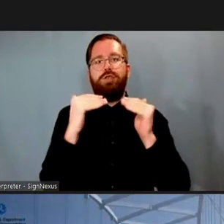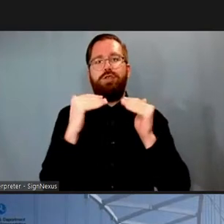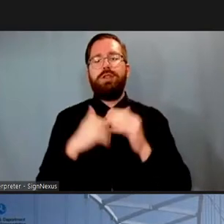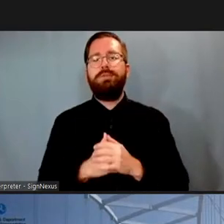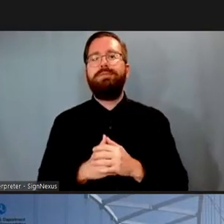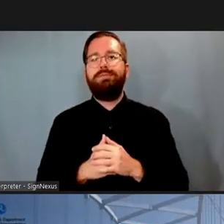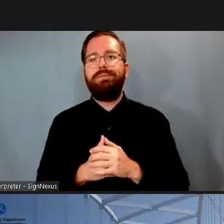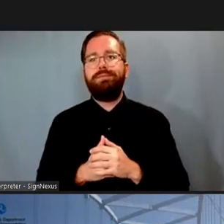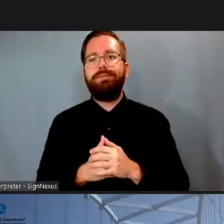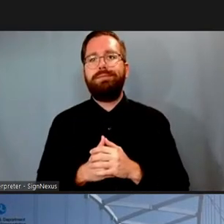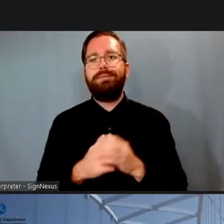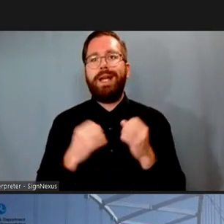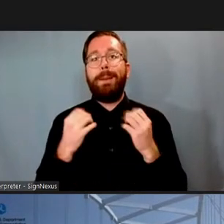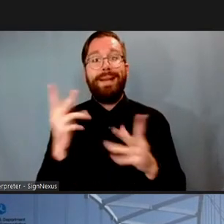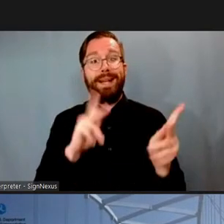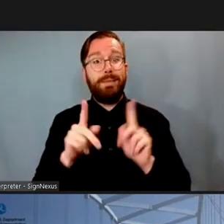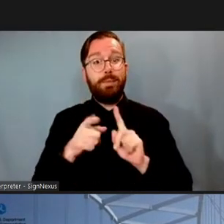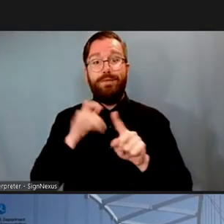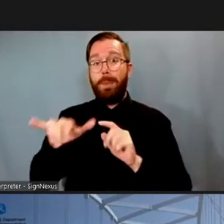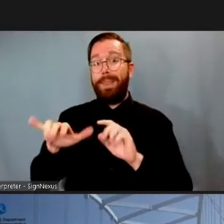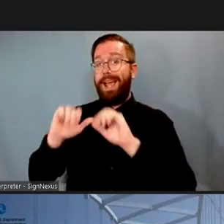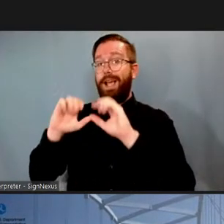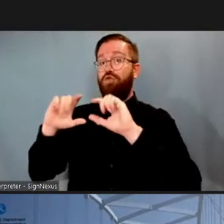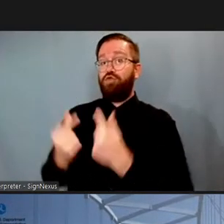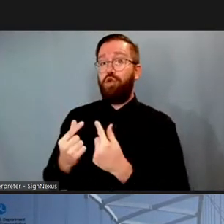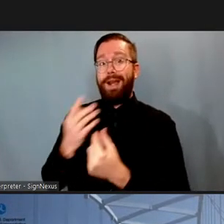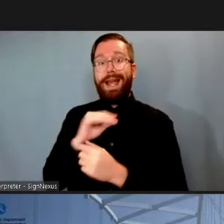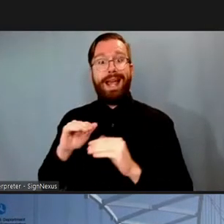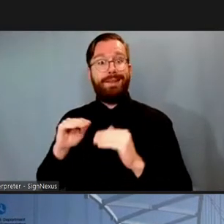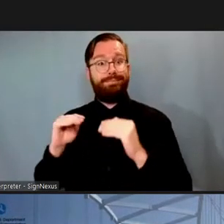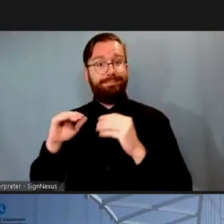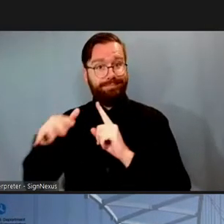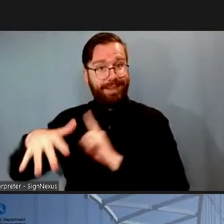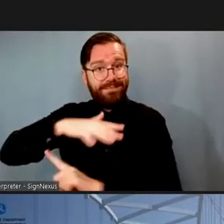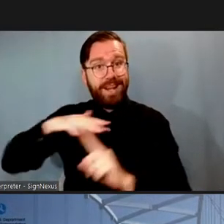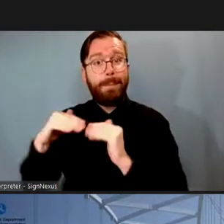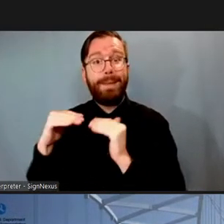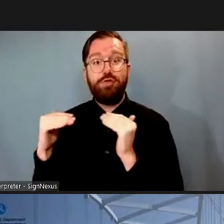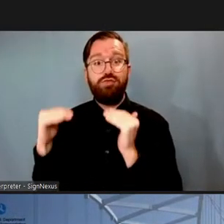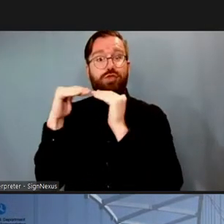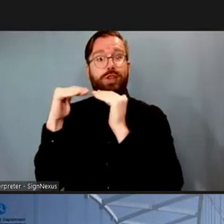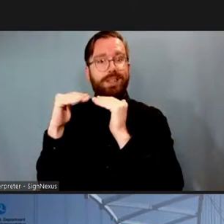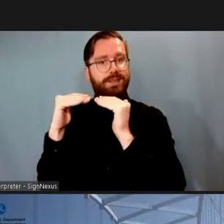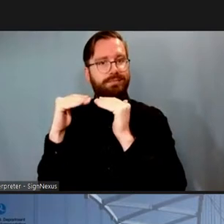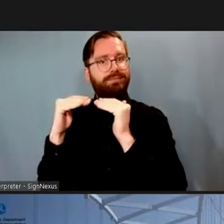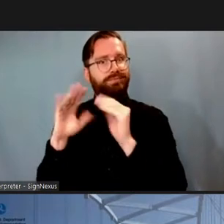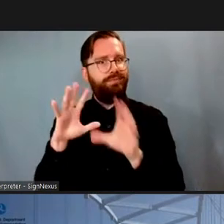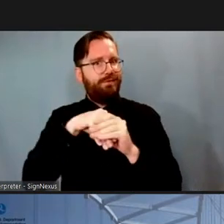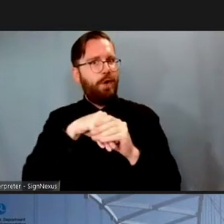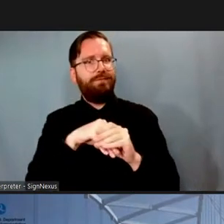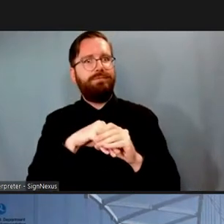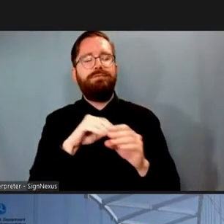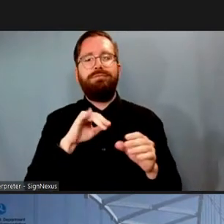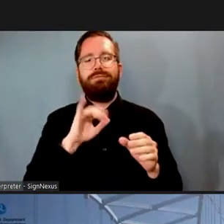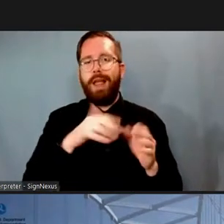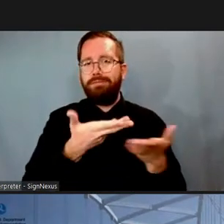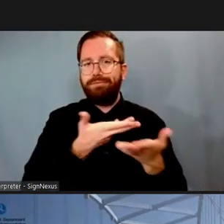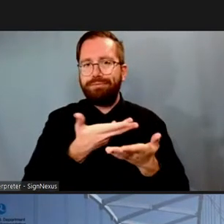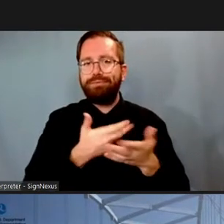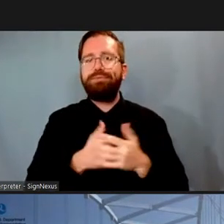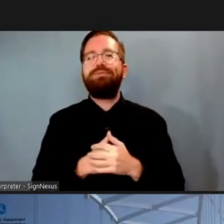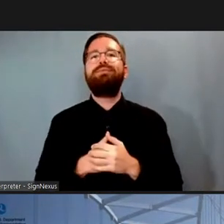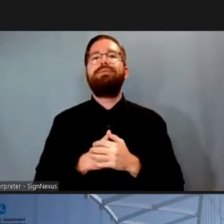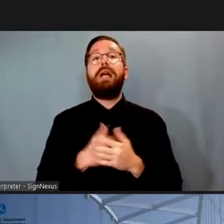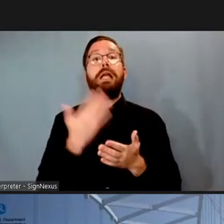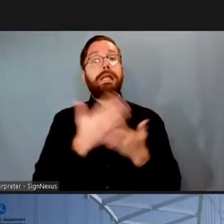justice technical advisory group and environmental justice stakeholder working group since then we've incorporated comments heard during